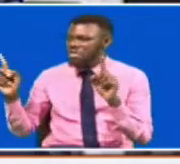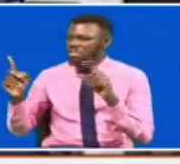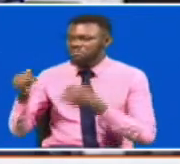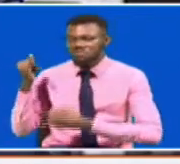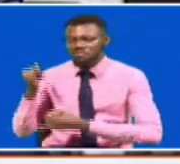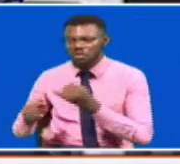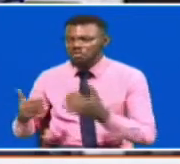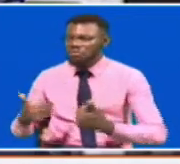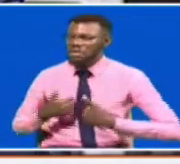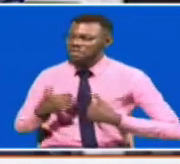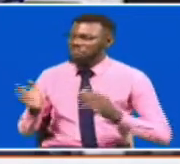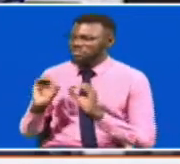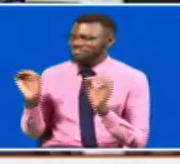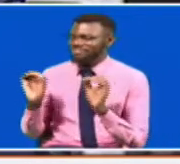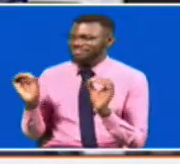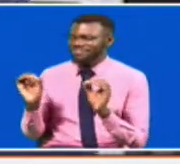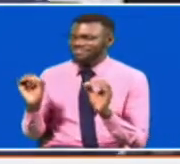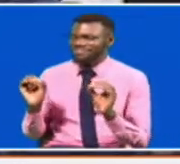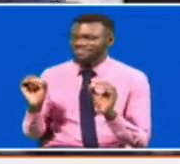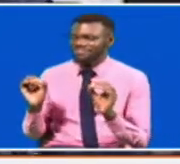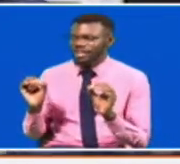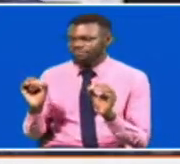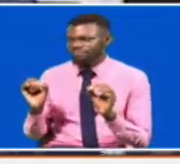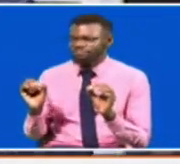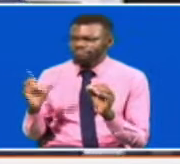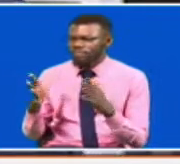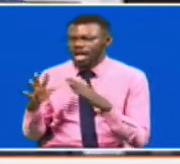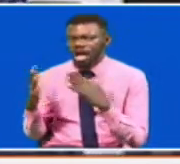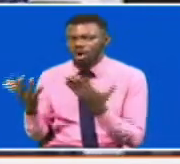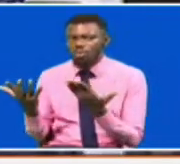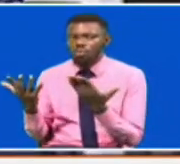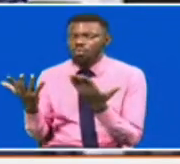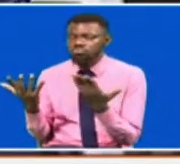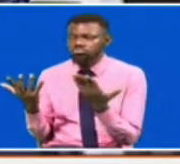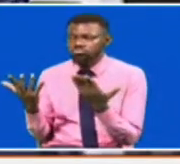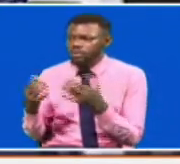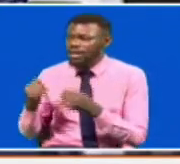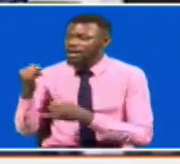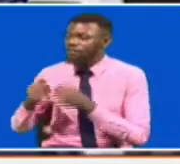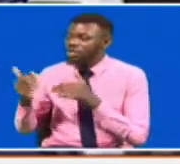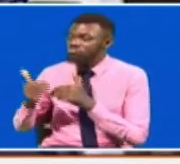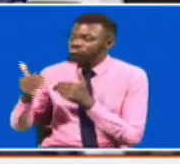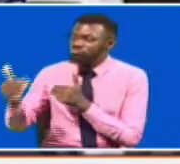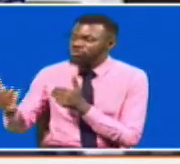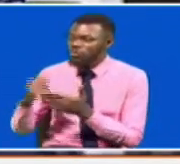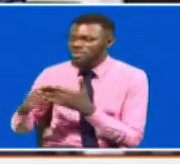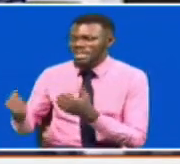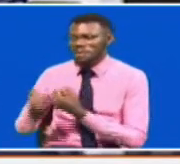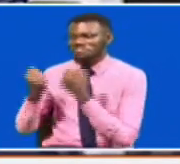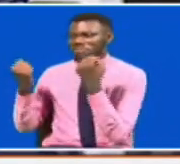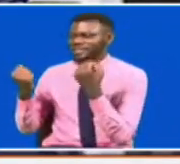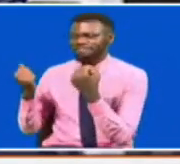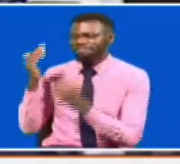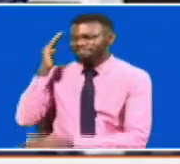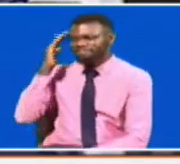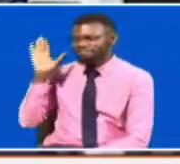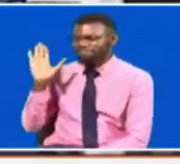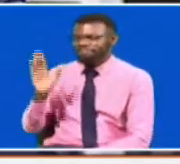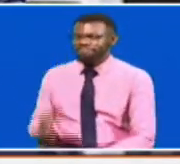end, you know, in terms of really an end game, you know, of the game. It is,